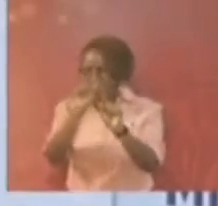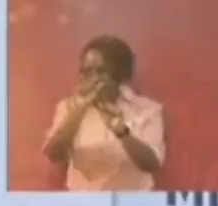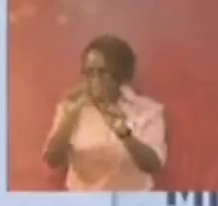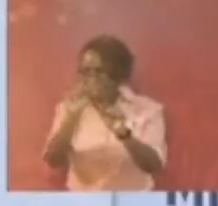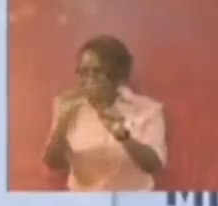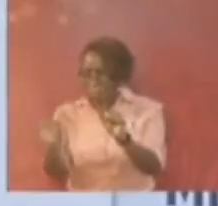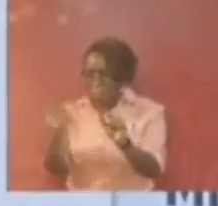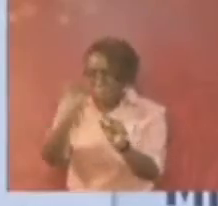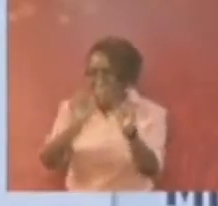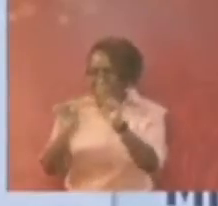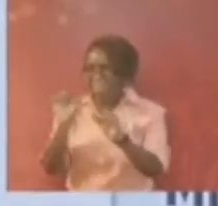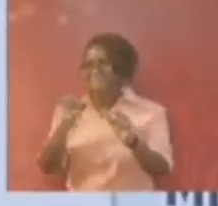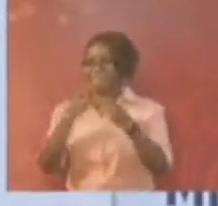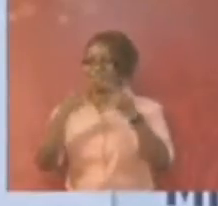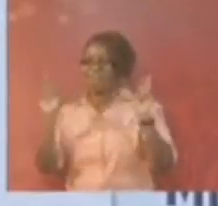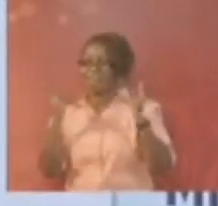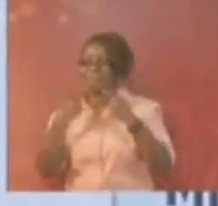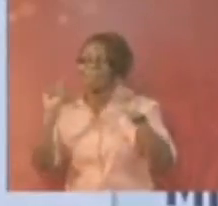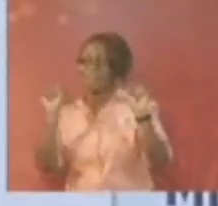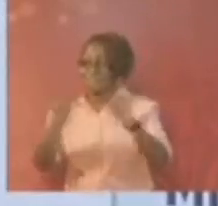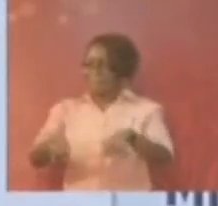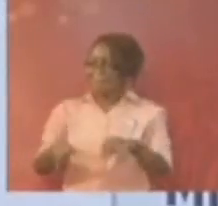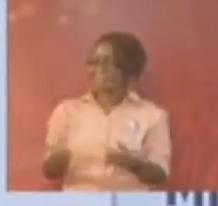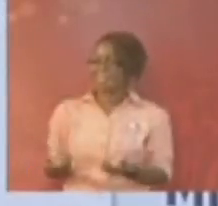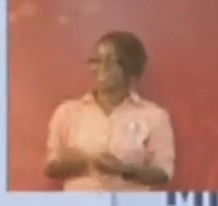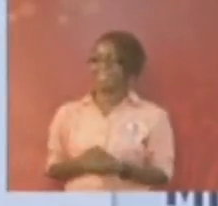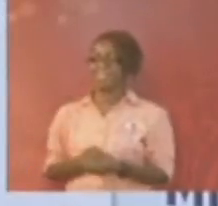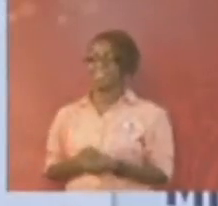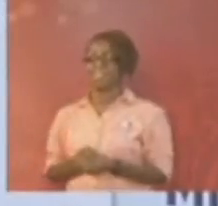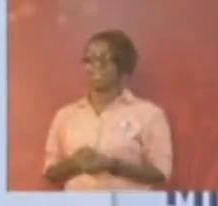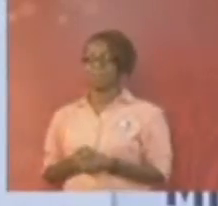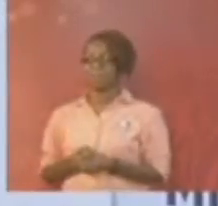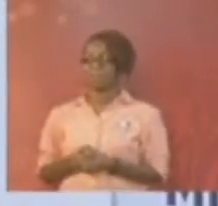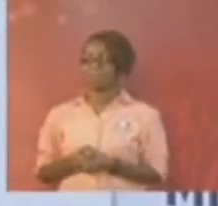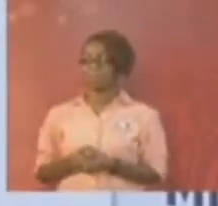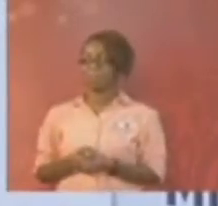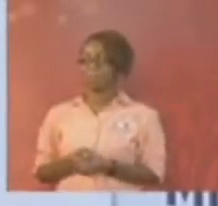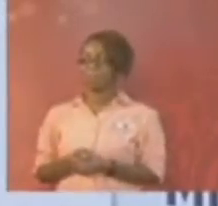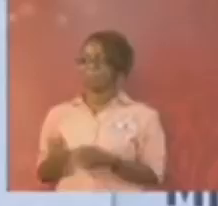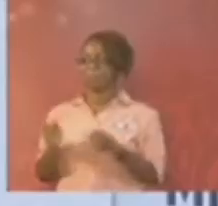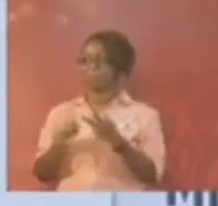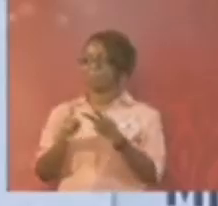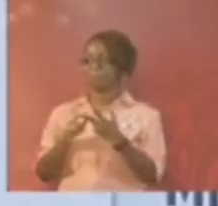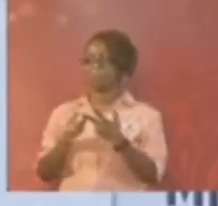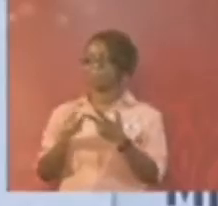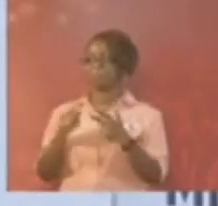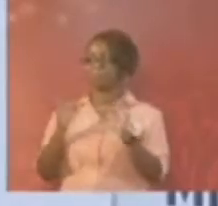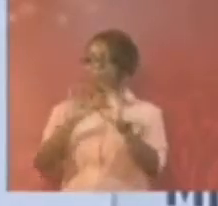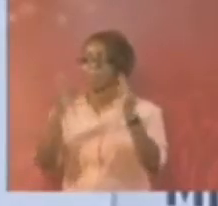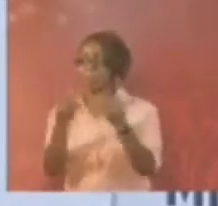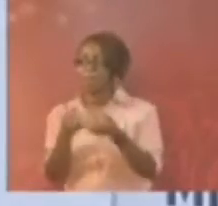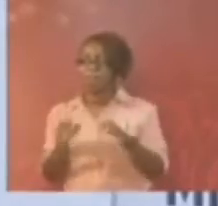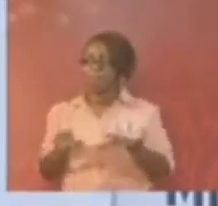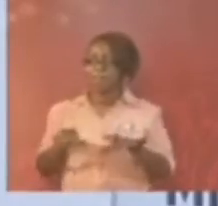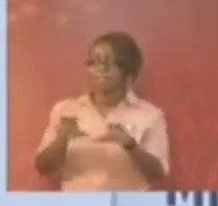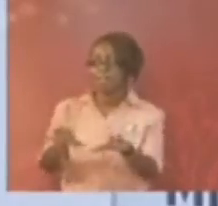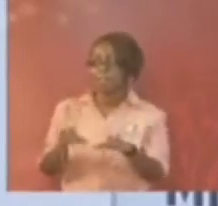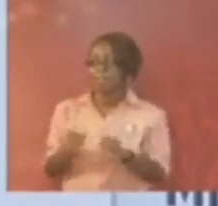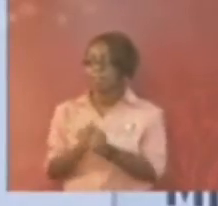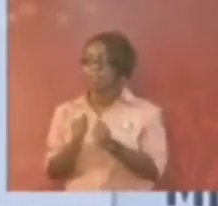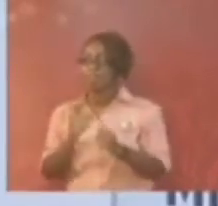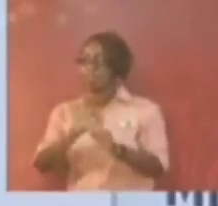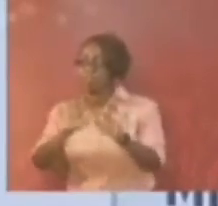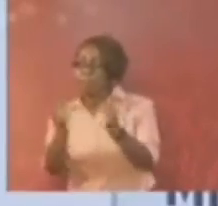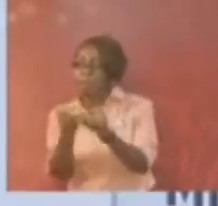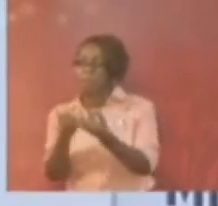can play. There are family activities that you could have with your immediate family that can keep you together, keep